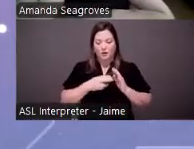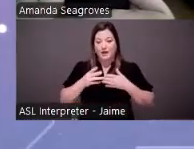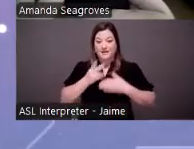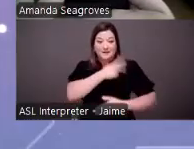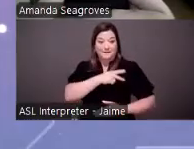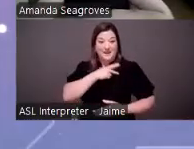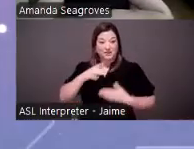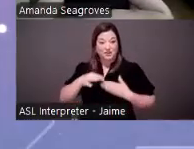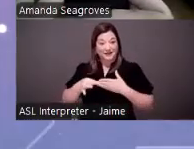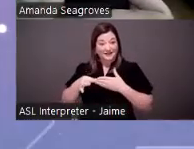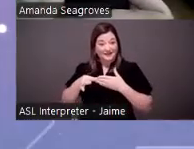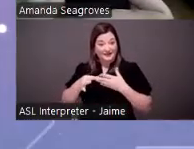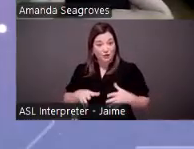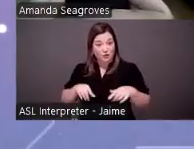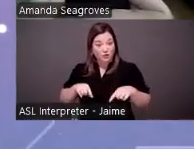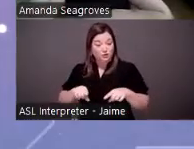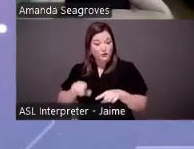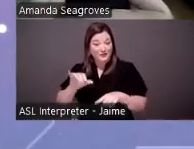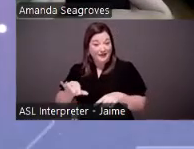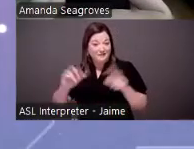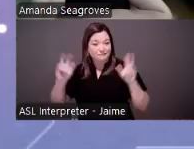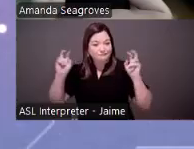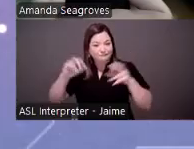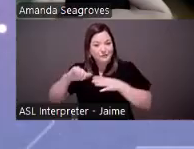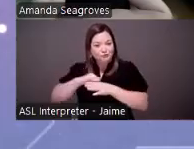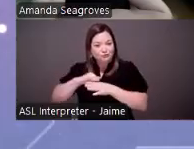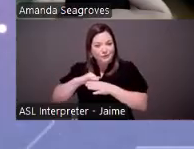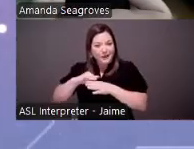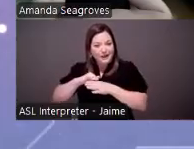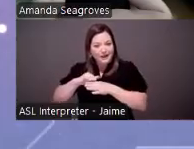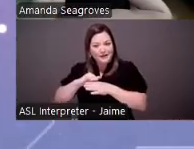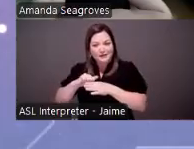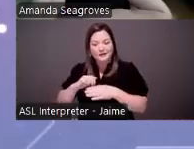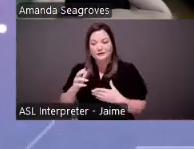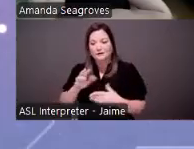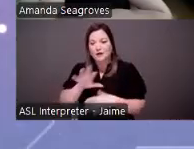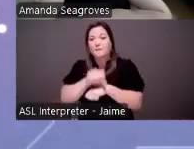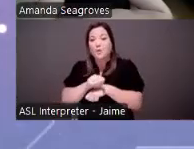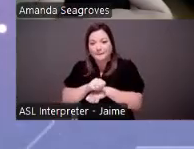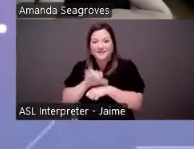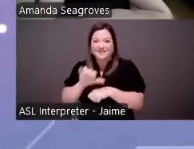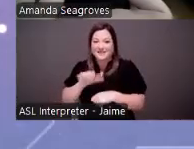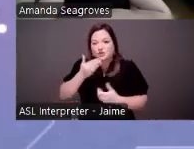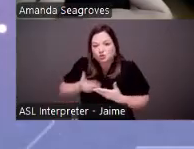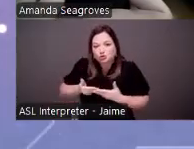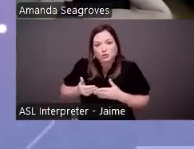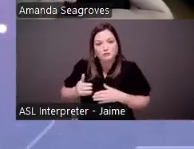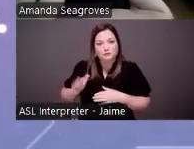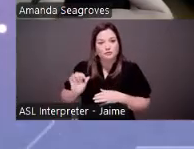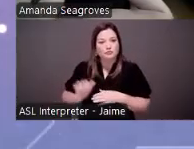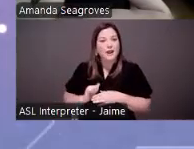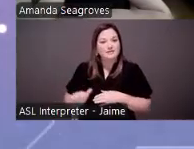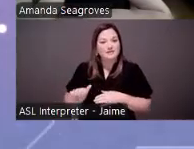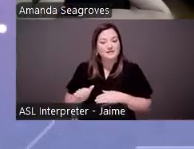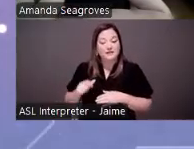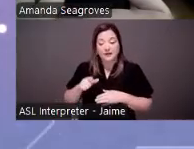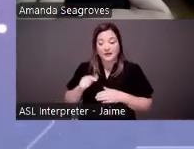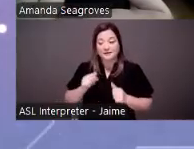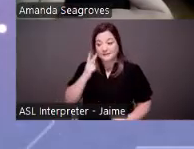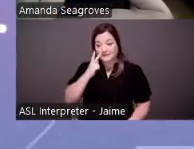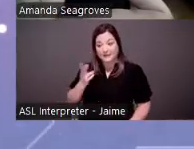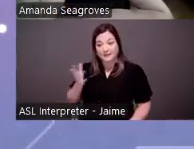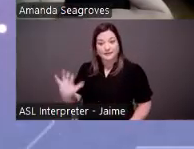sort of training appointment, as I think is a good practice, just so that they can see, like, here's a patient that